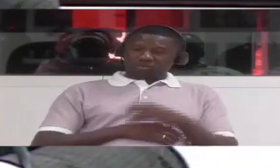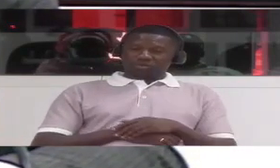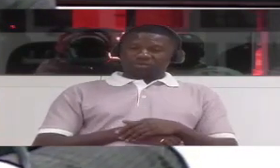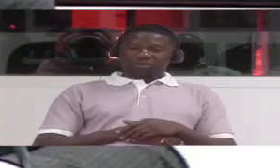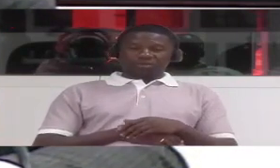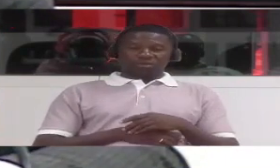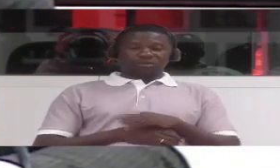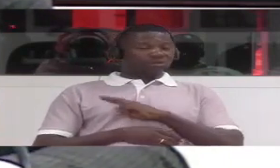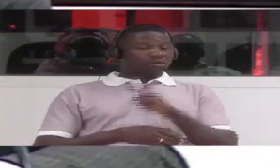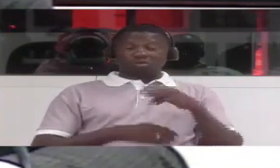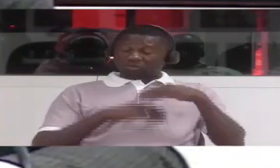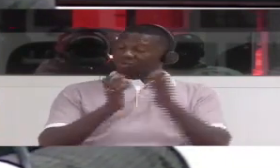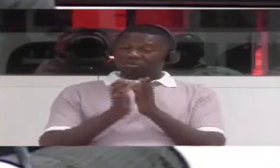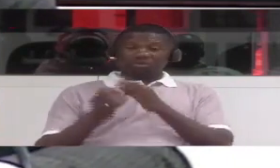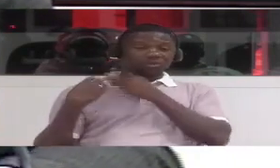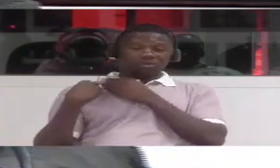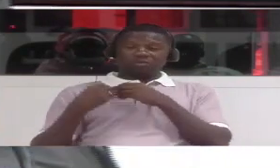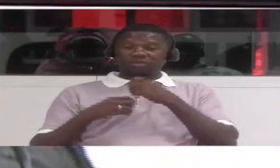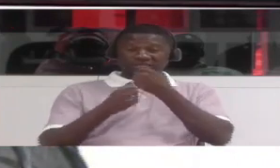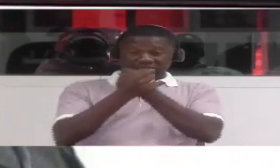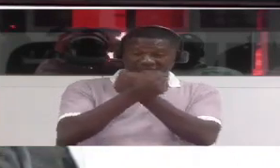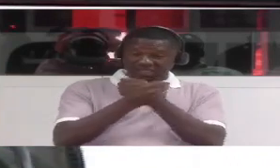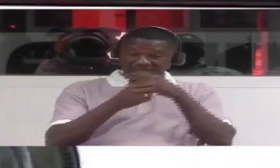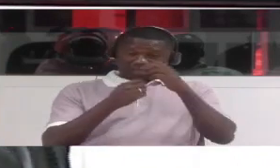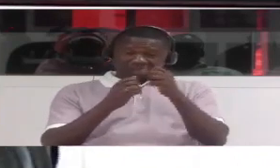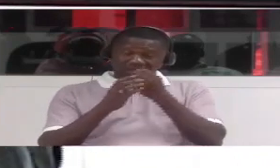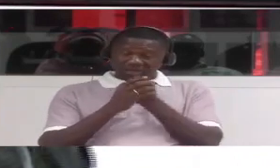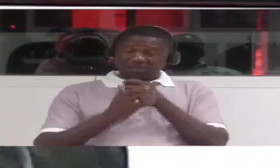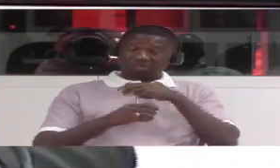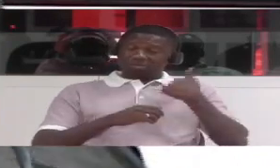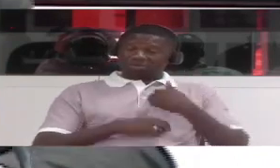country was kidnapping people. It could only have been state sanction.